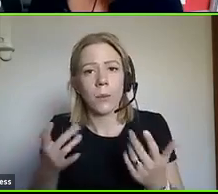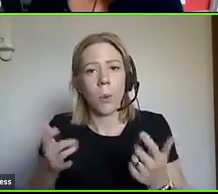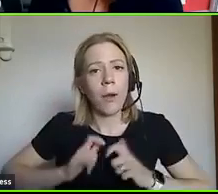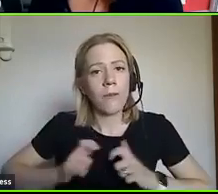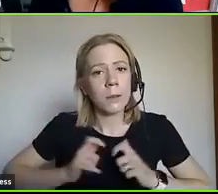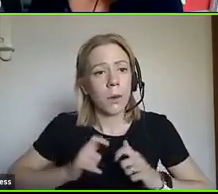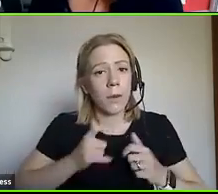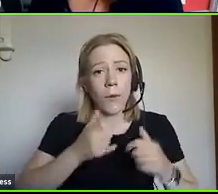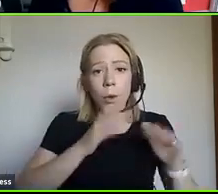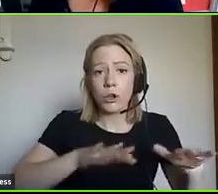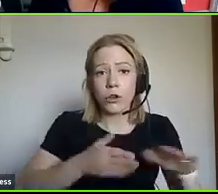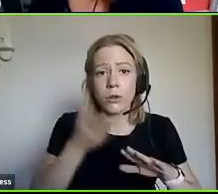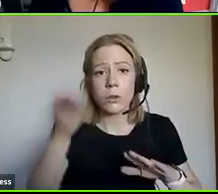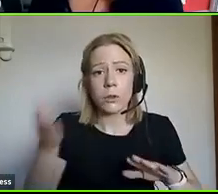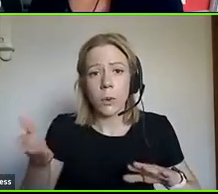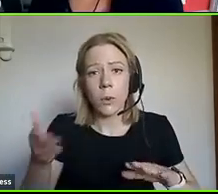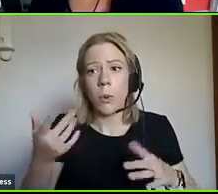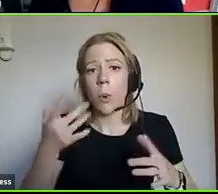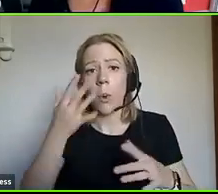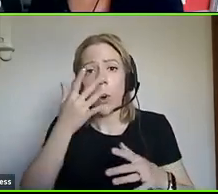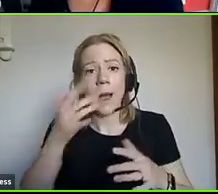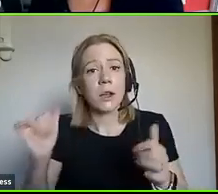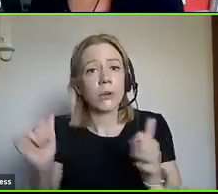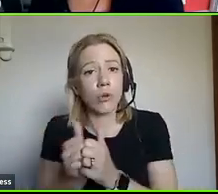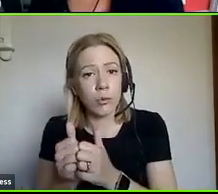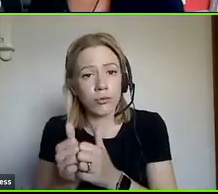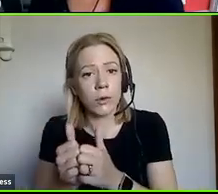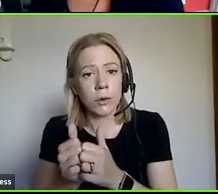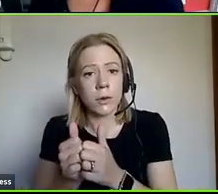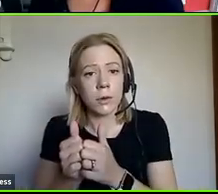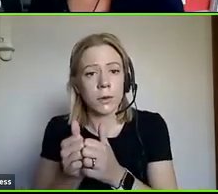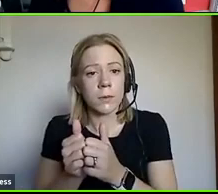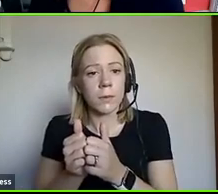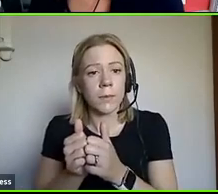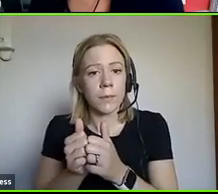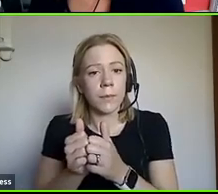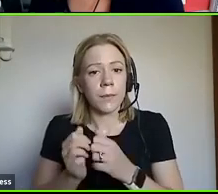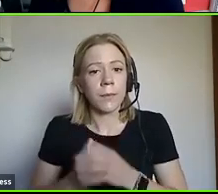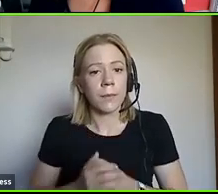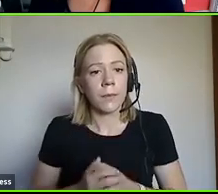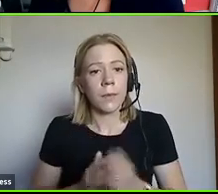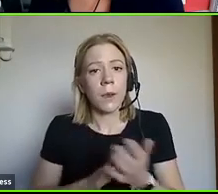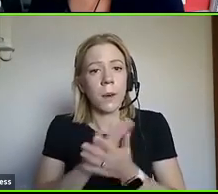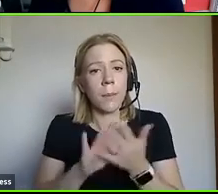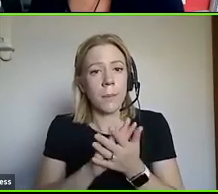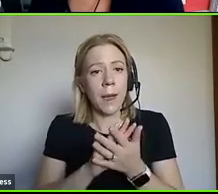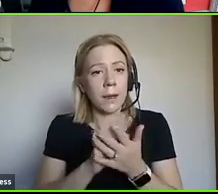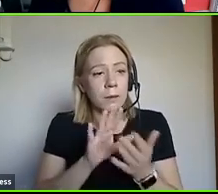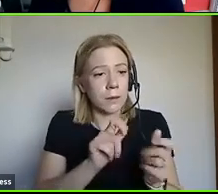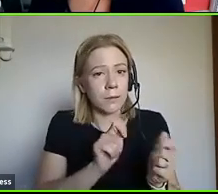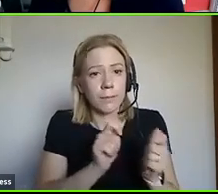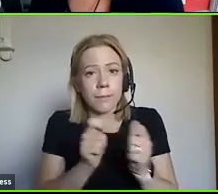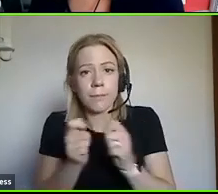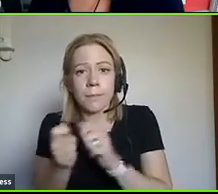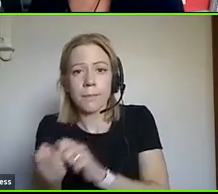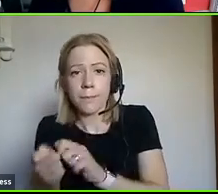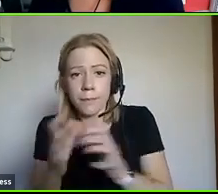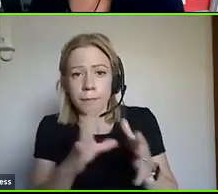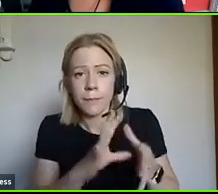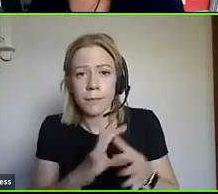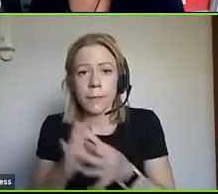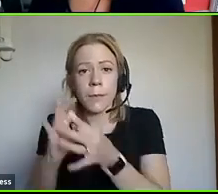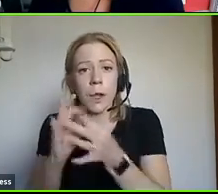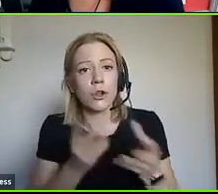and more age appropriate for them, the connection is smoother, the connection to school, but